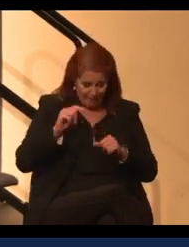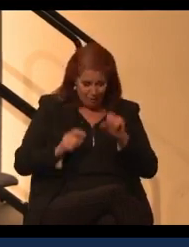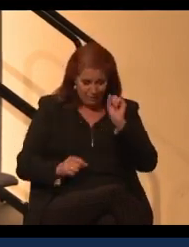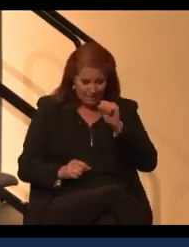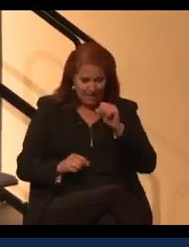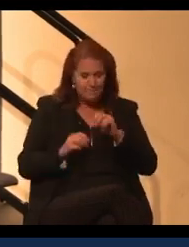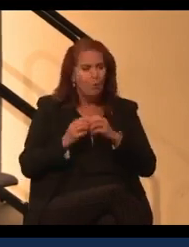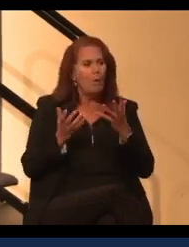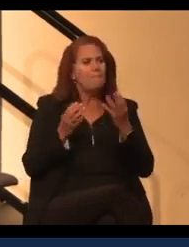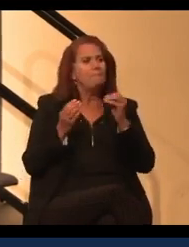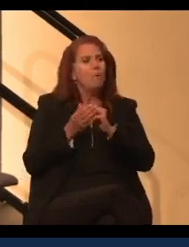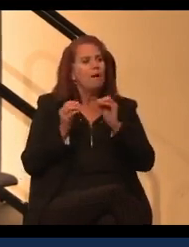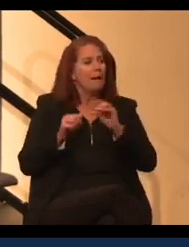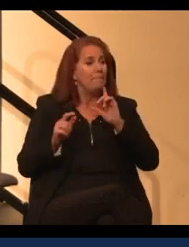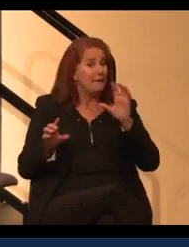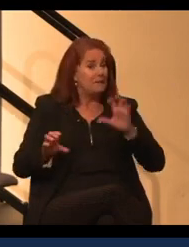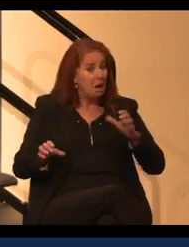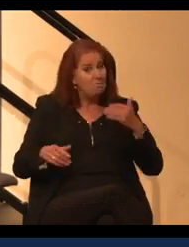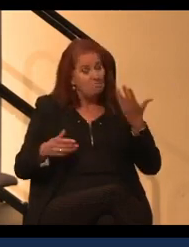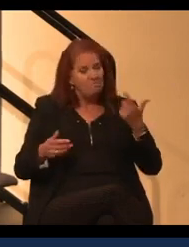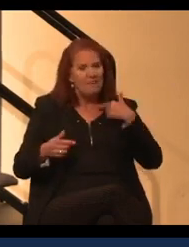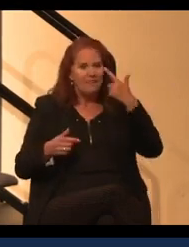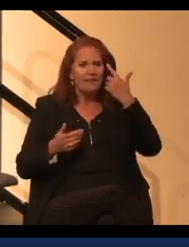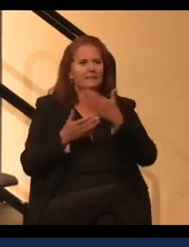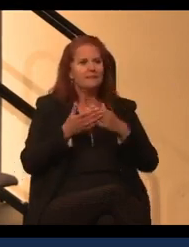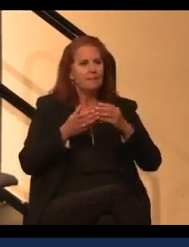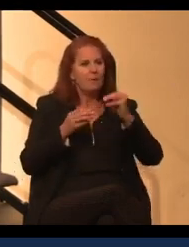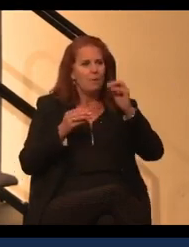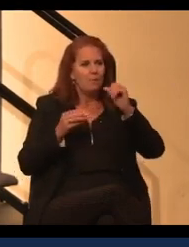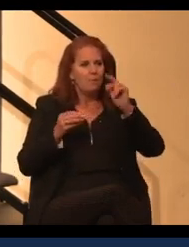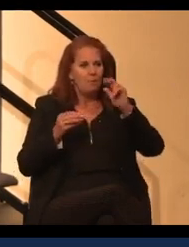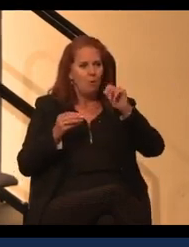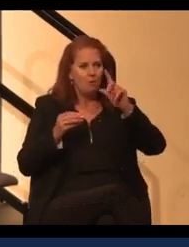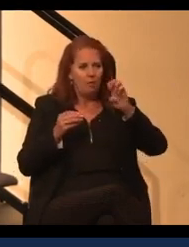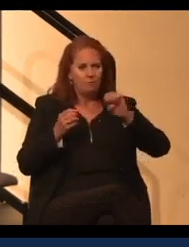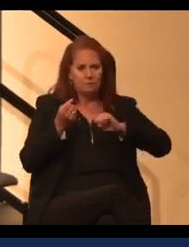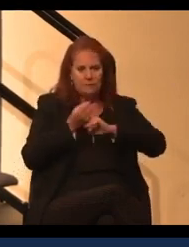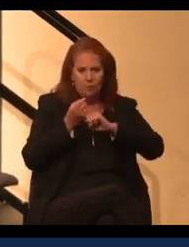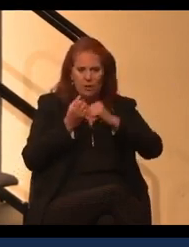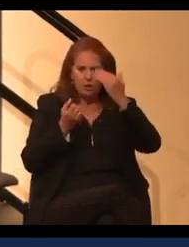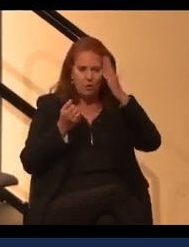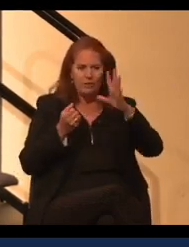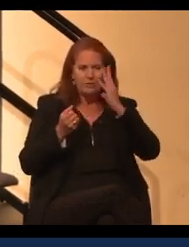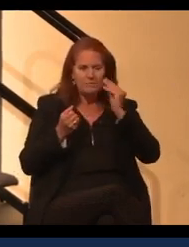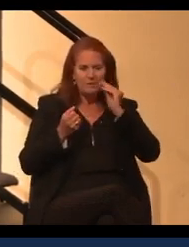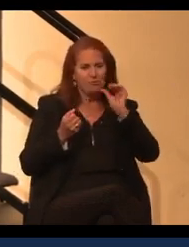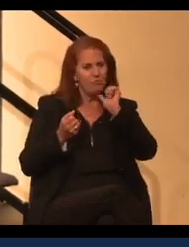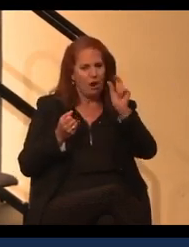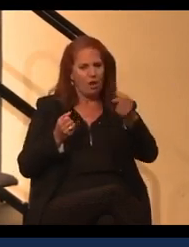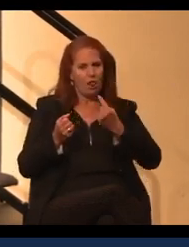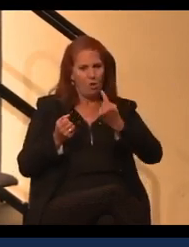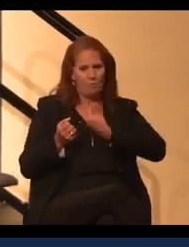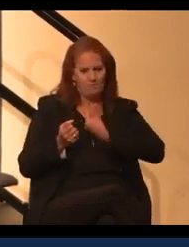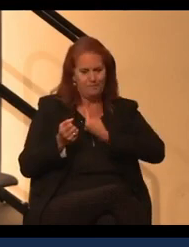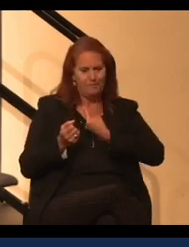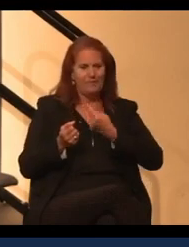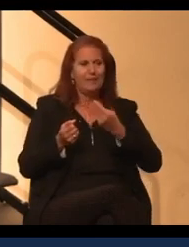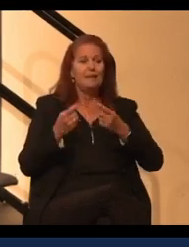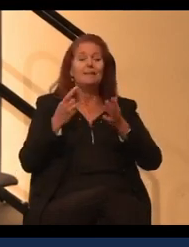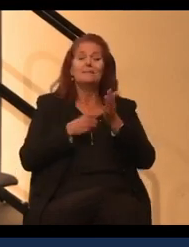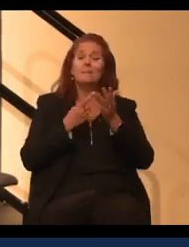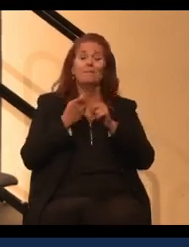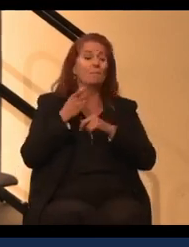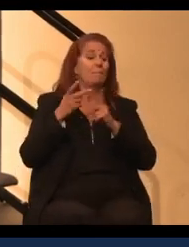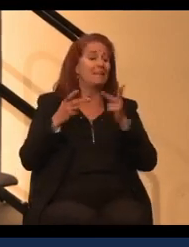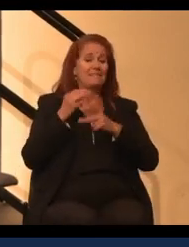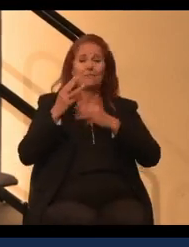anything, what more can be done, I think, is some moral support, and knowing their experience is not alone. International students, sometimes from places of the